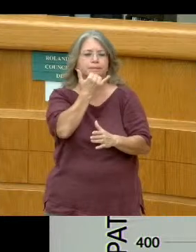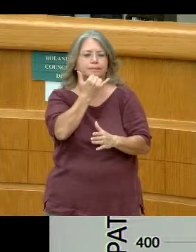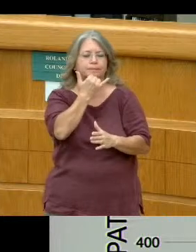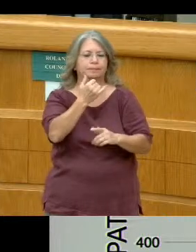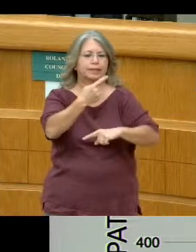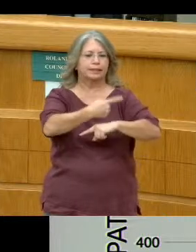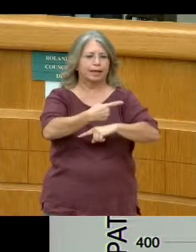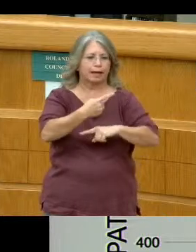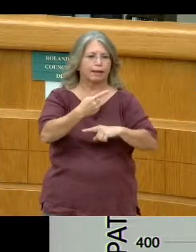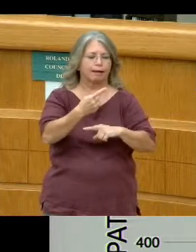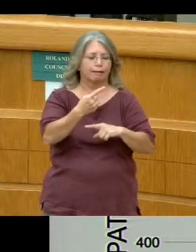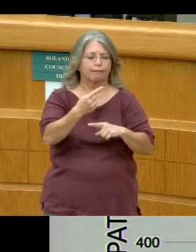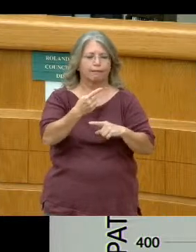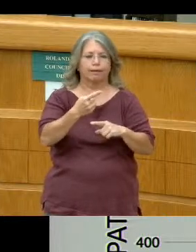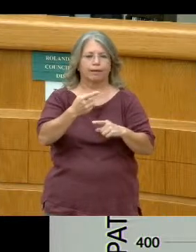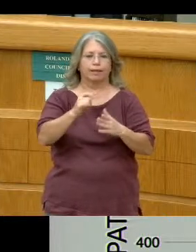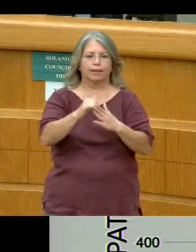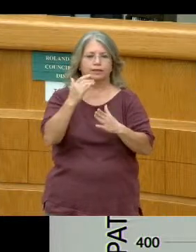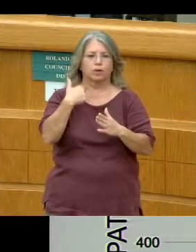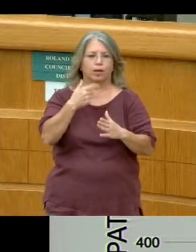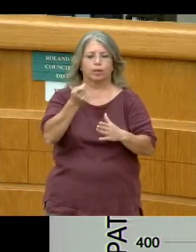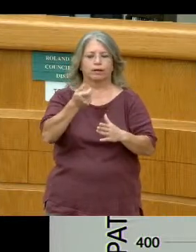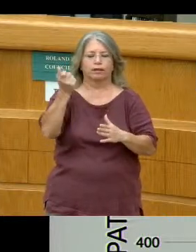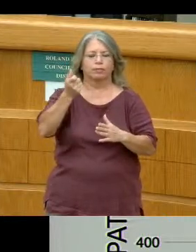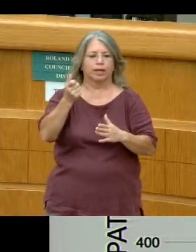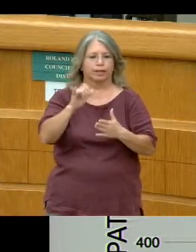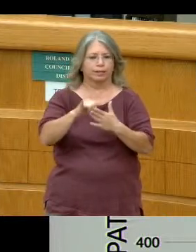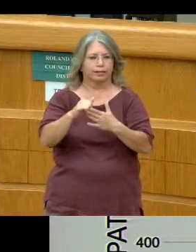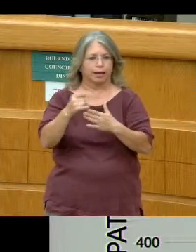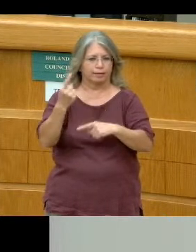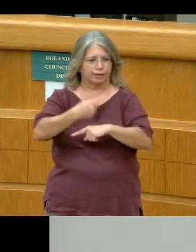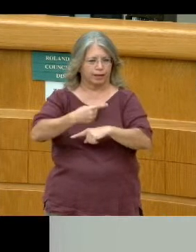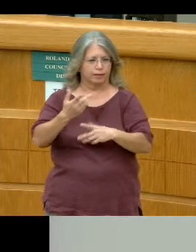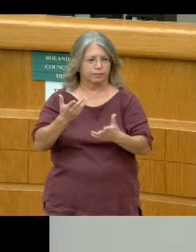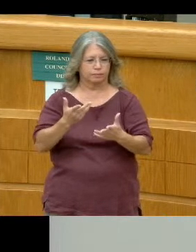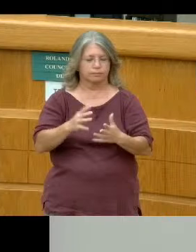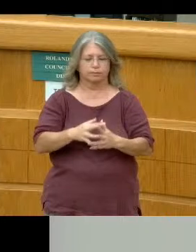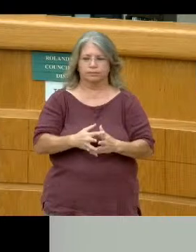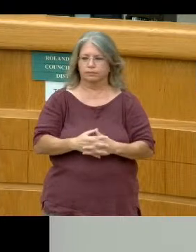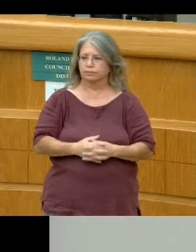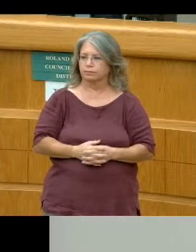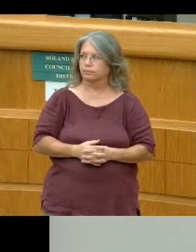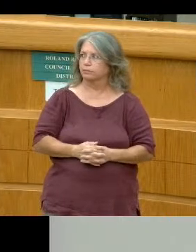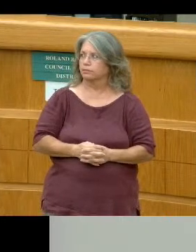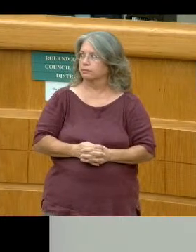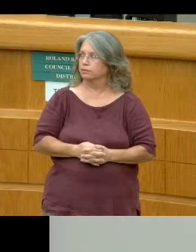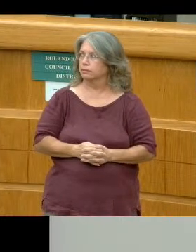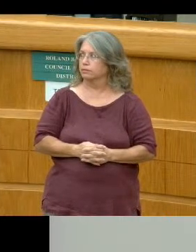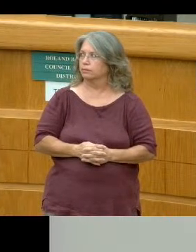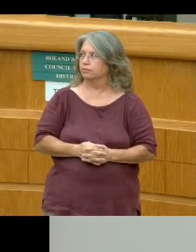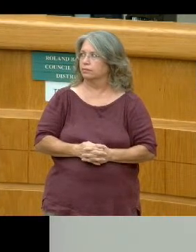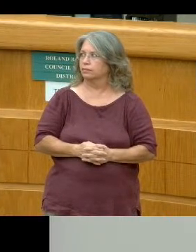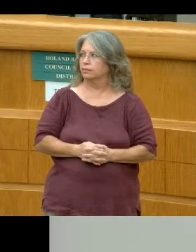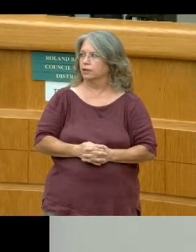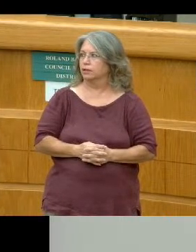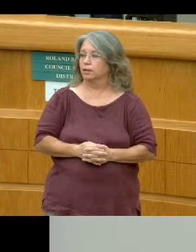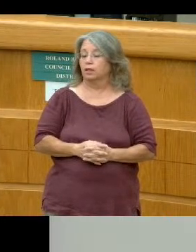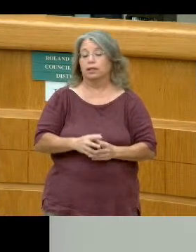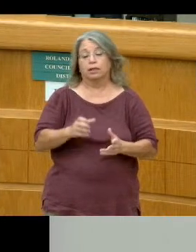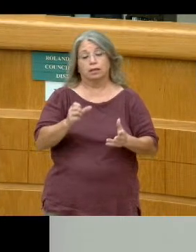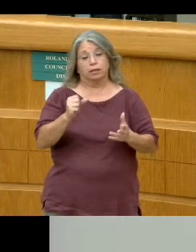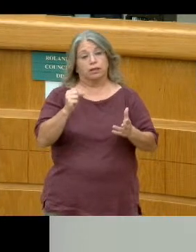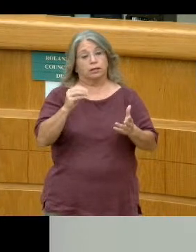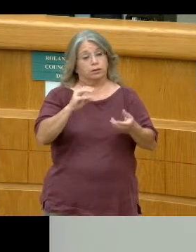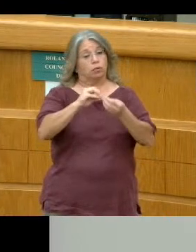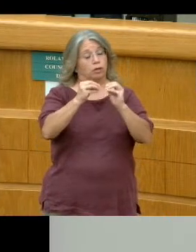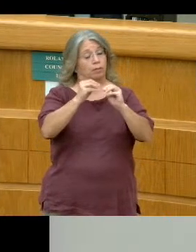Just showing you why we eliminated that day from the other graphic also. Okay, so we're kind of going down in terms of numbers